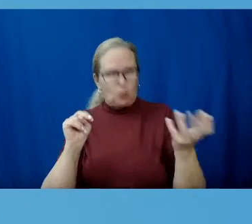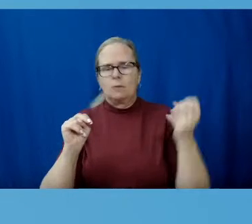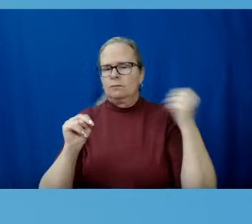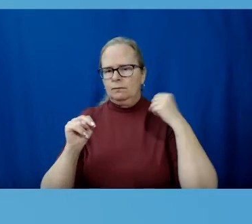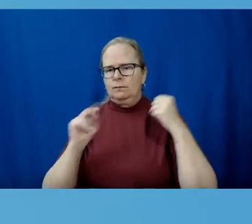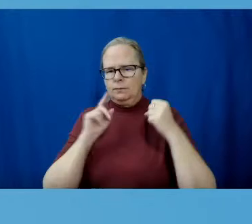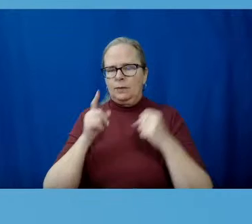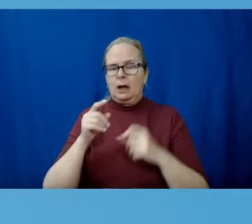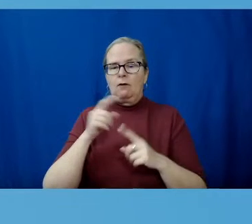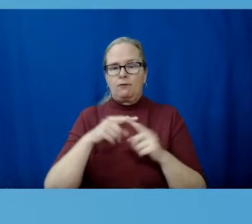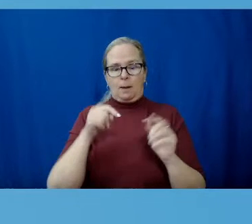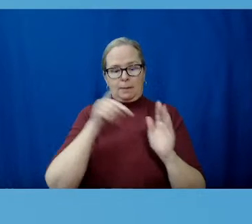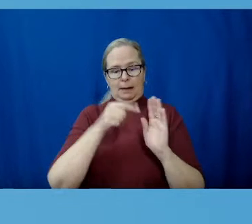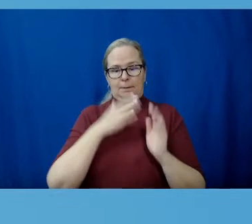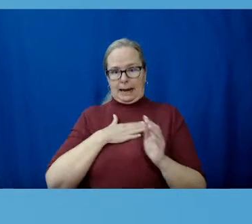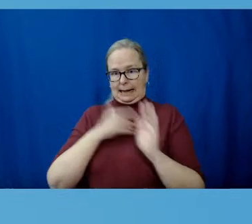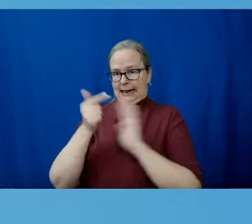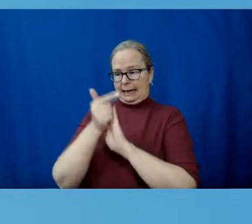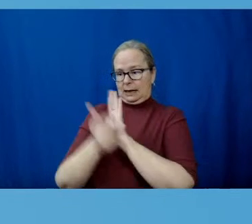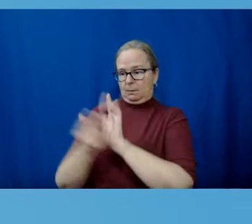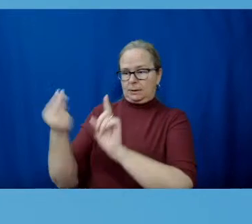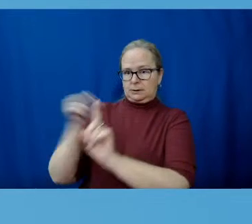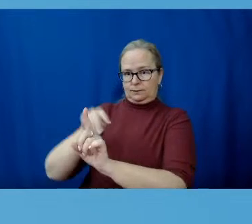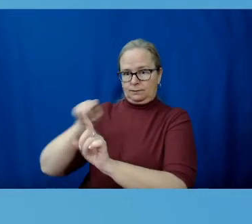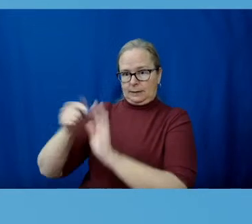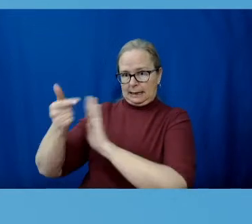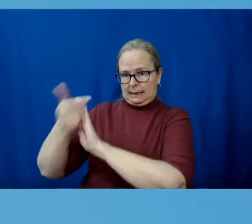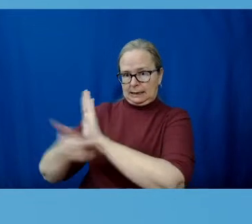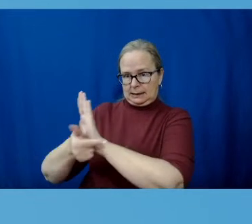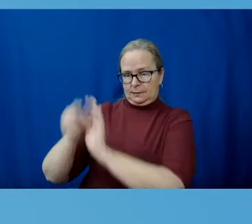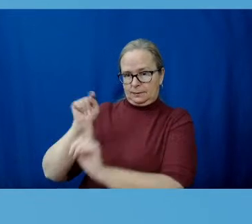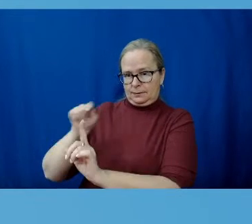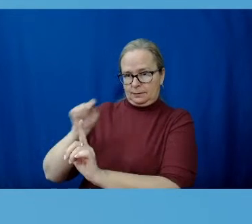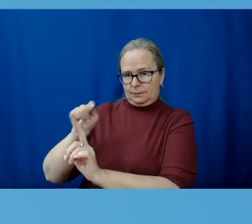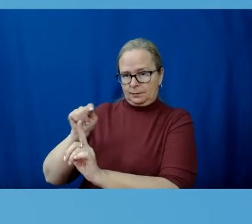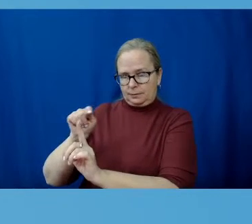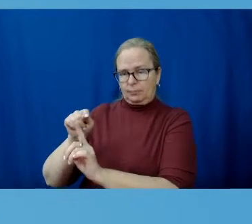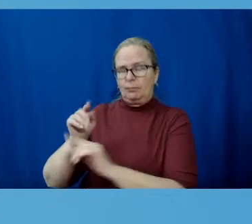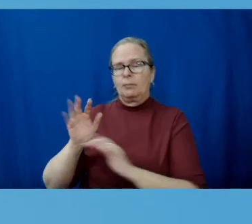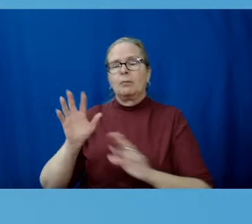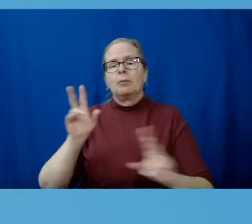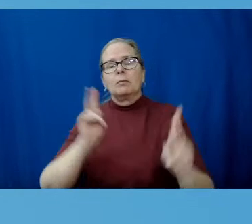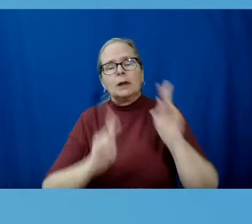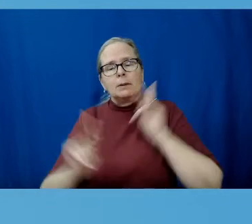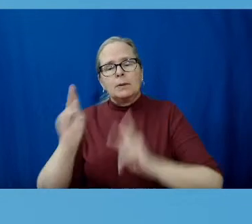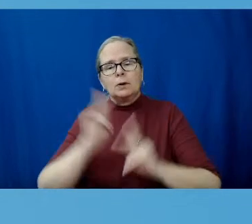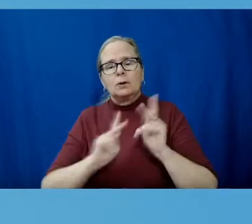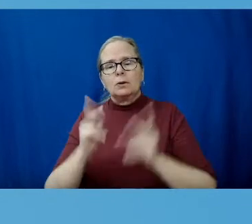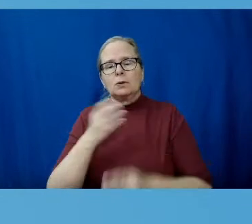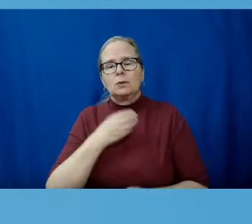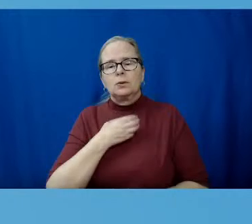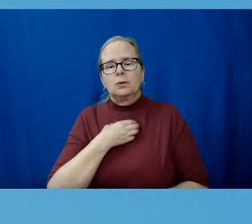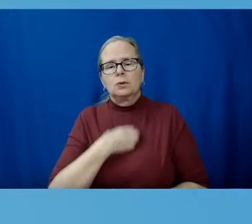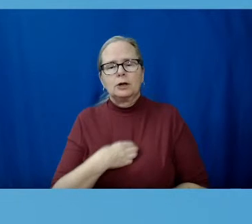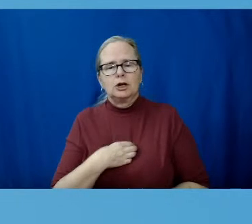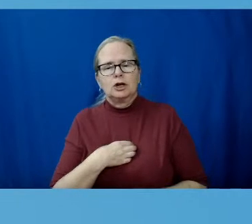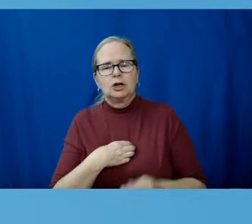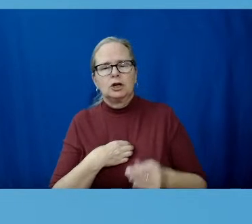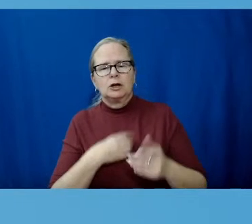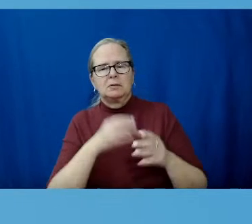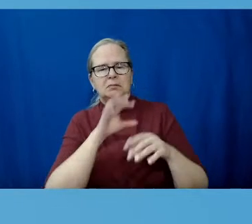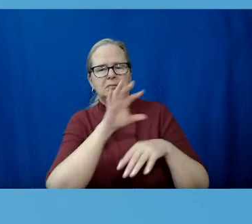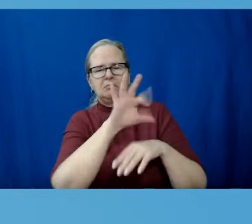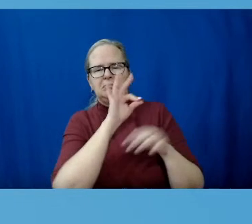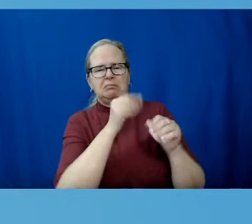this real desire that people have to find the government negligent when something has gone wrong. I think,